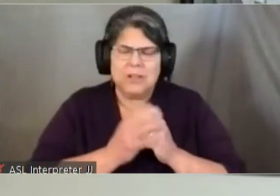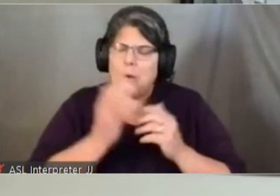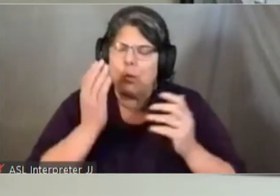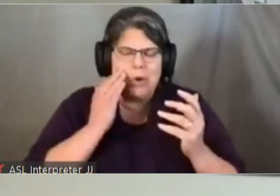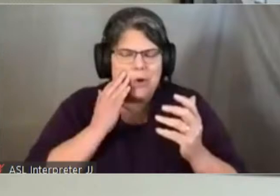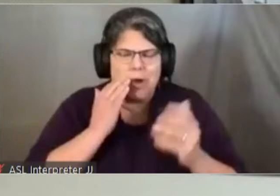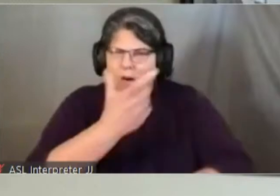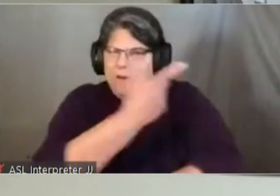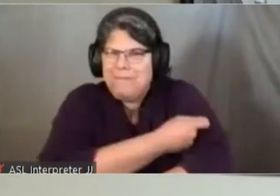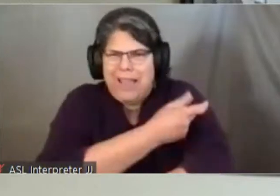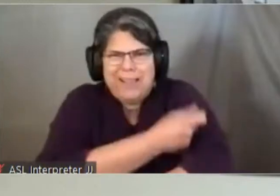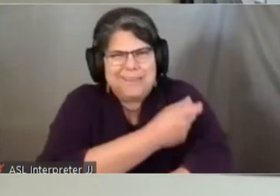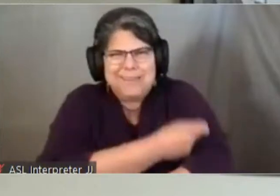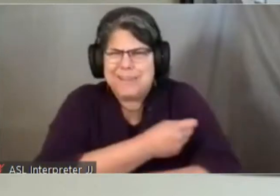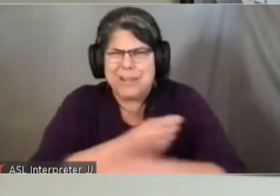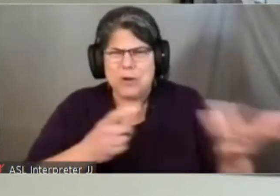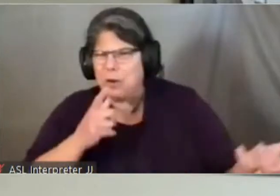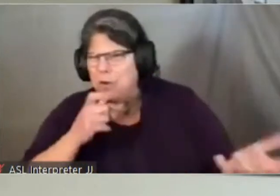environment.